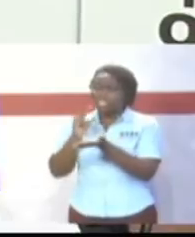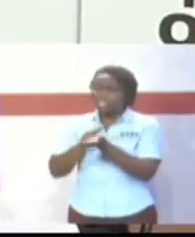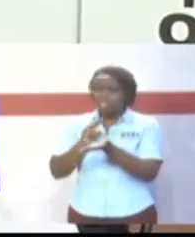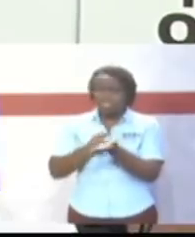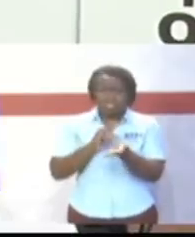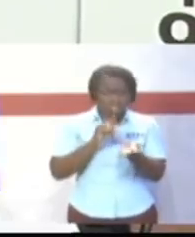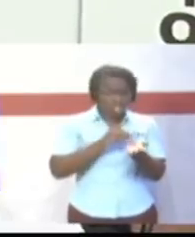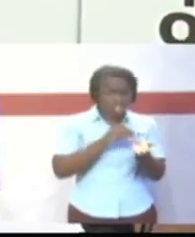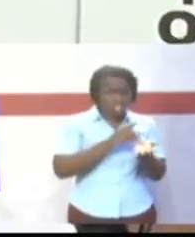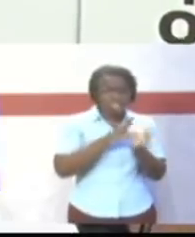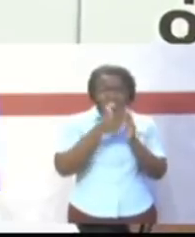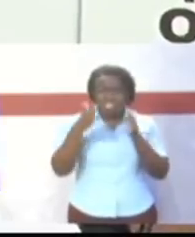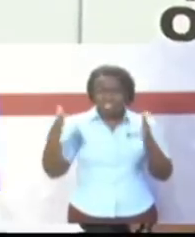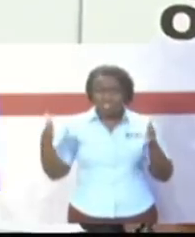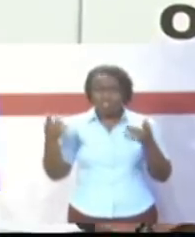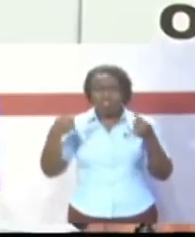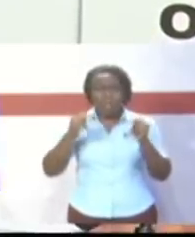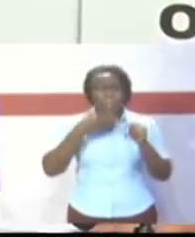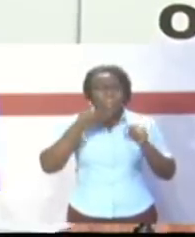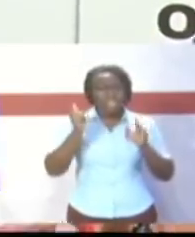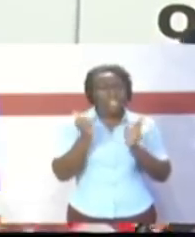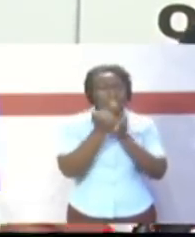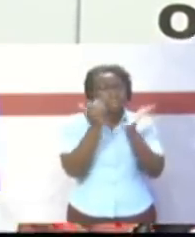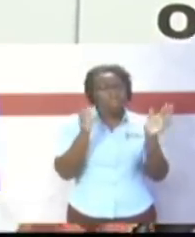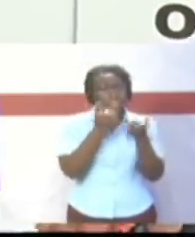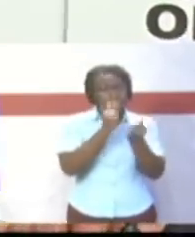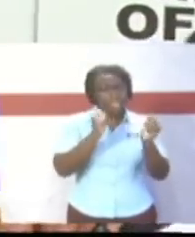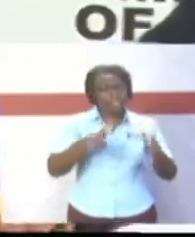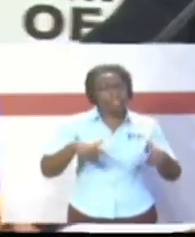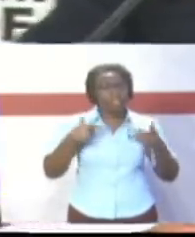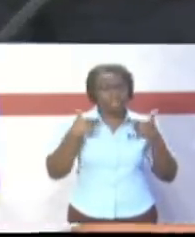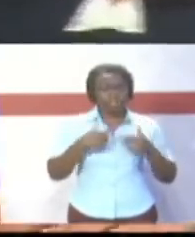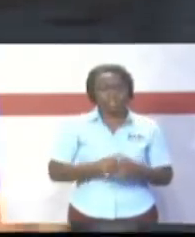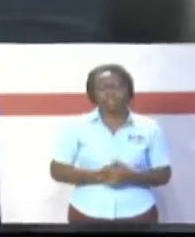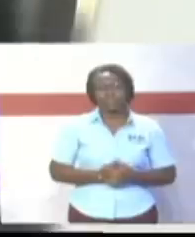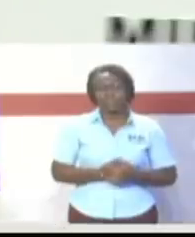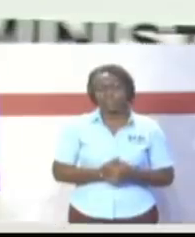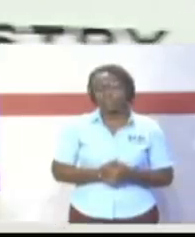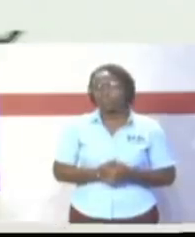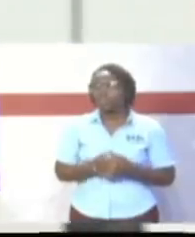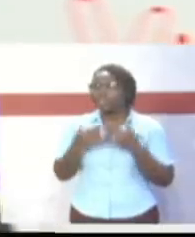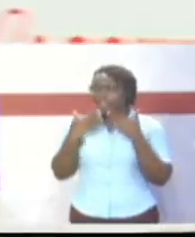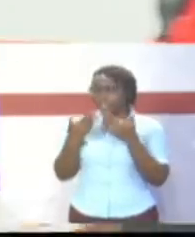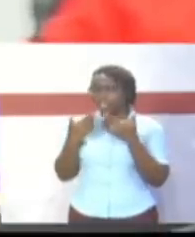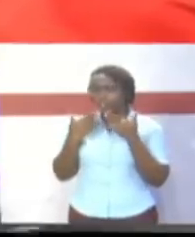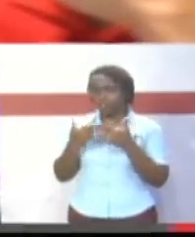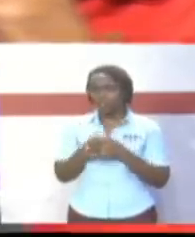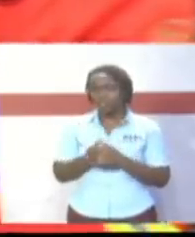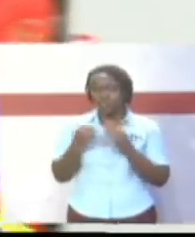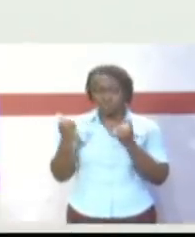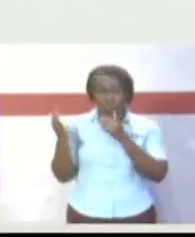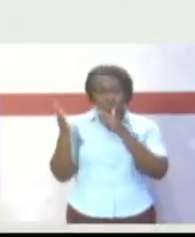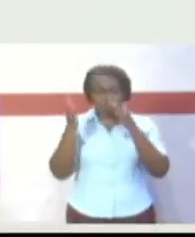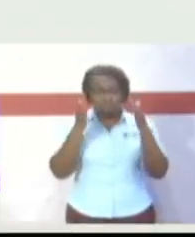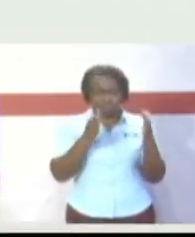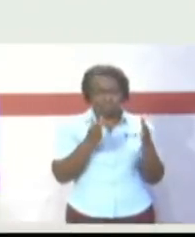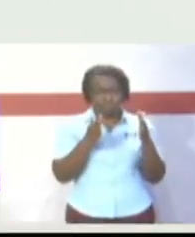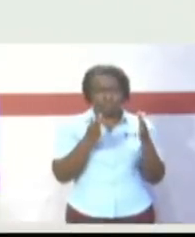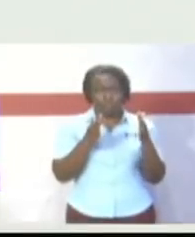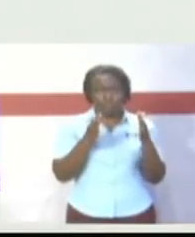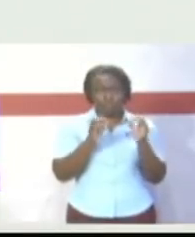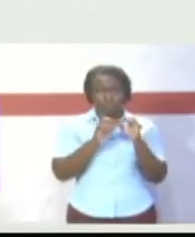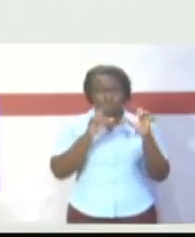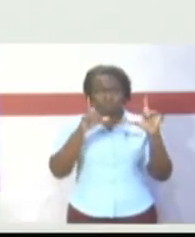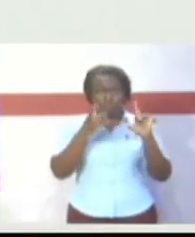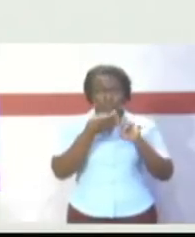try our best to save lives. Thank you very much. Thank you very much, Dr. Richards. We now go to a presentation from the ERHA